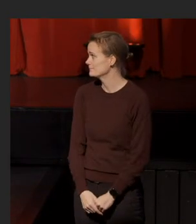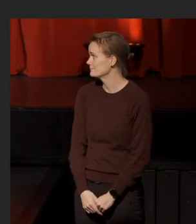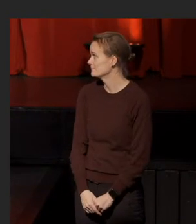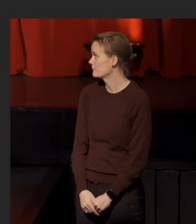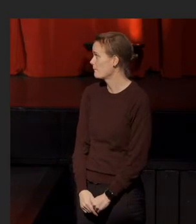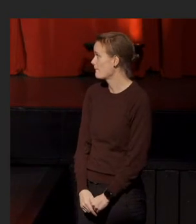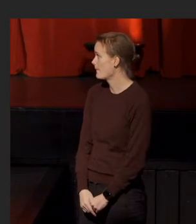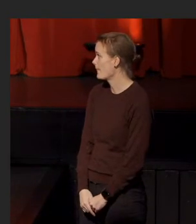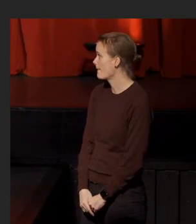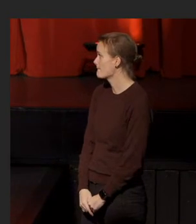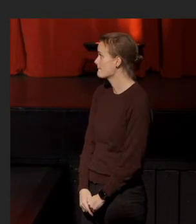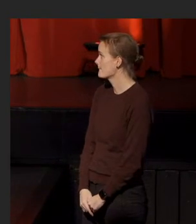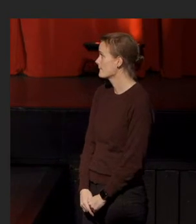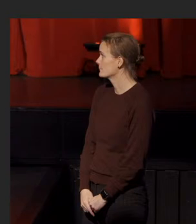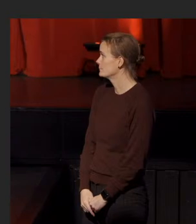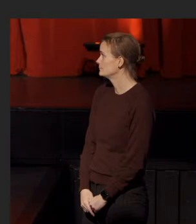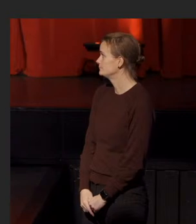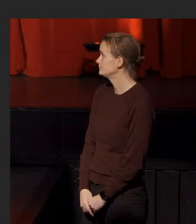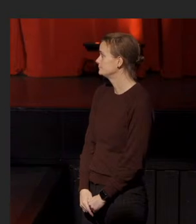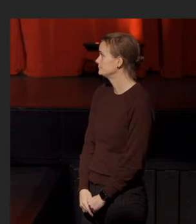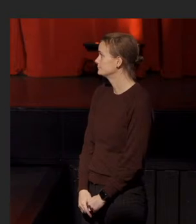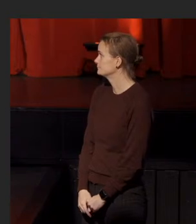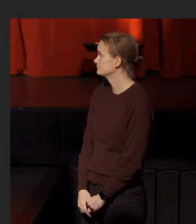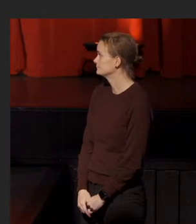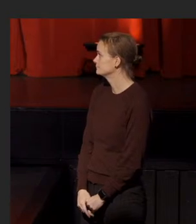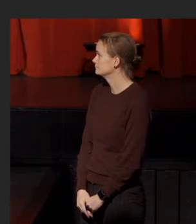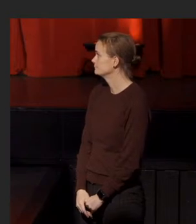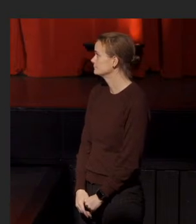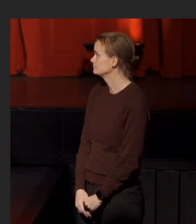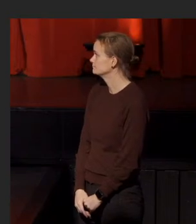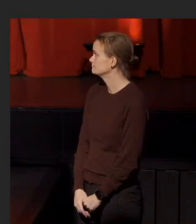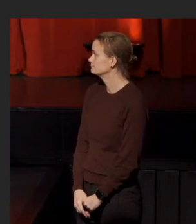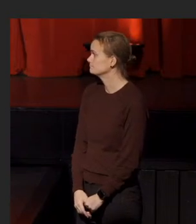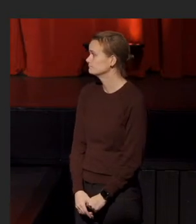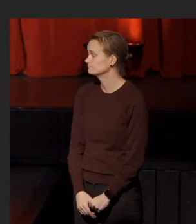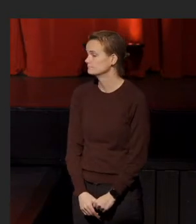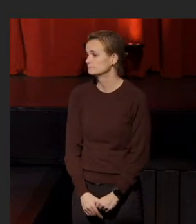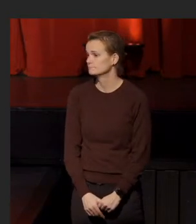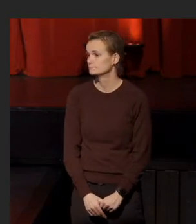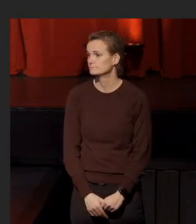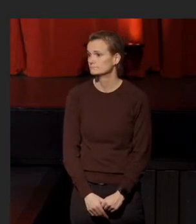So the idea that